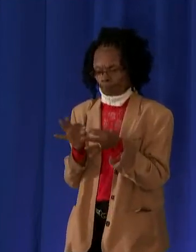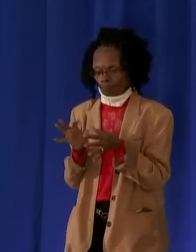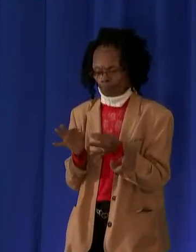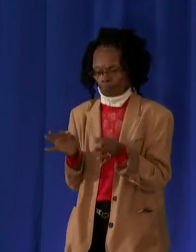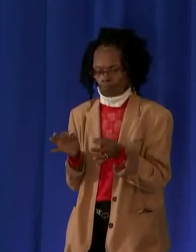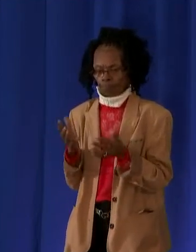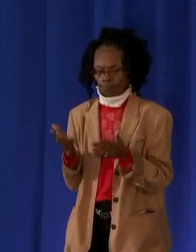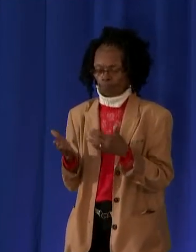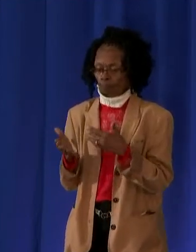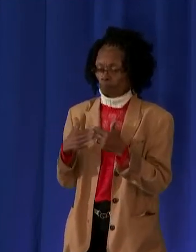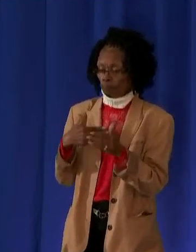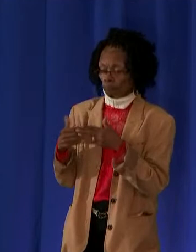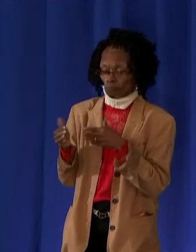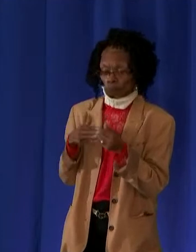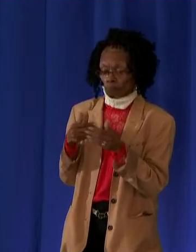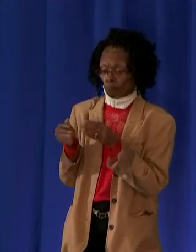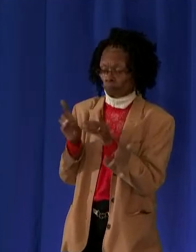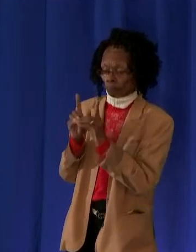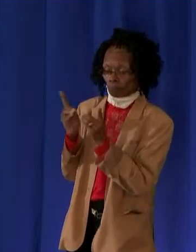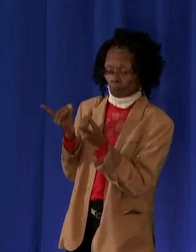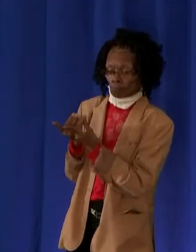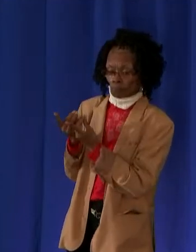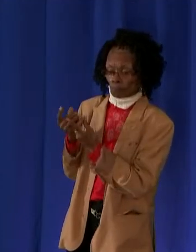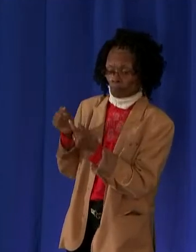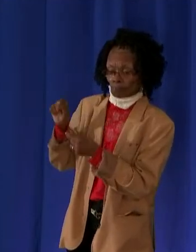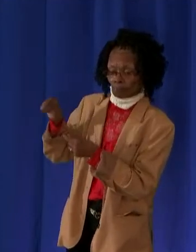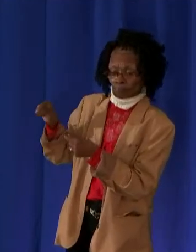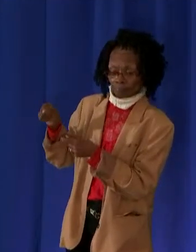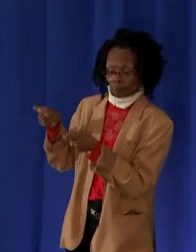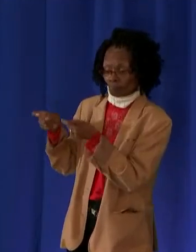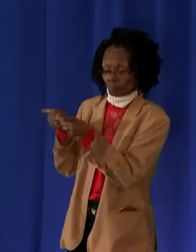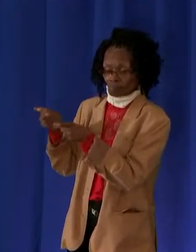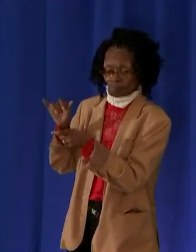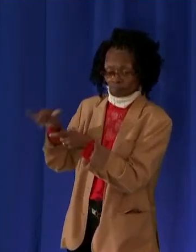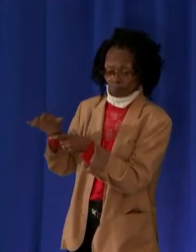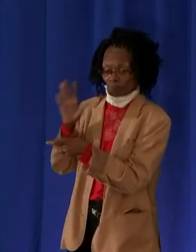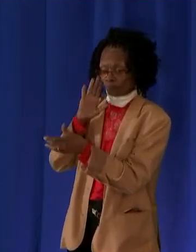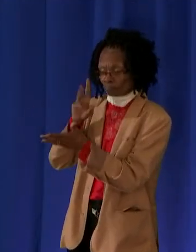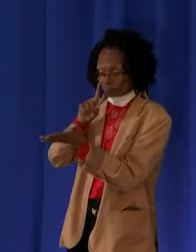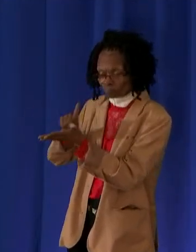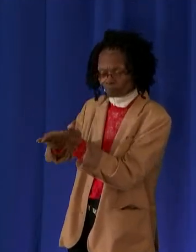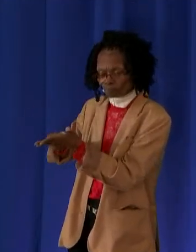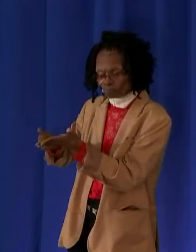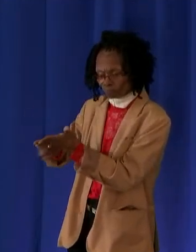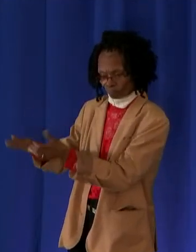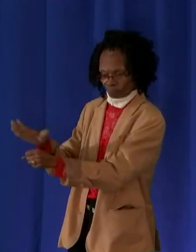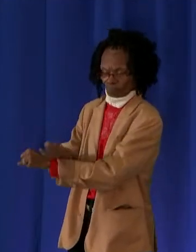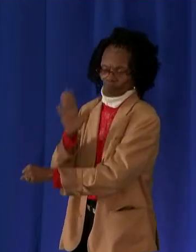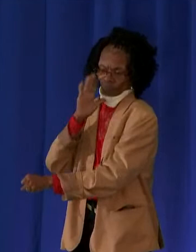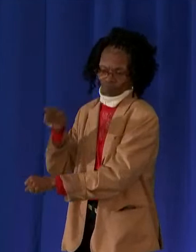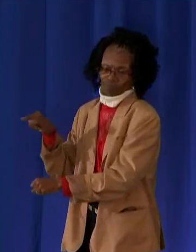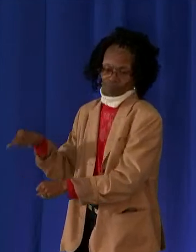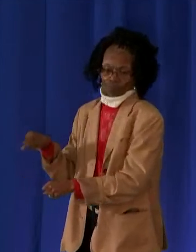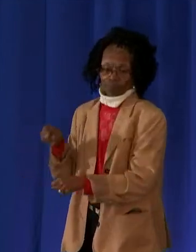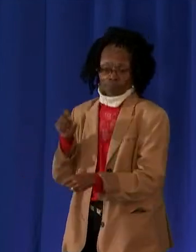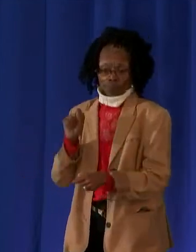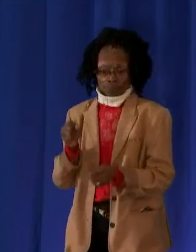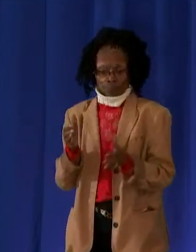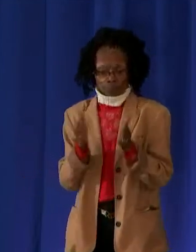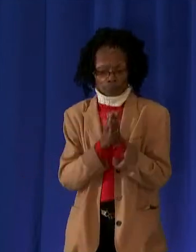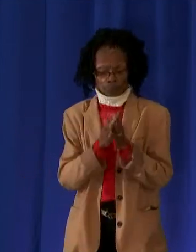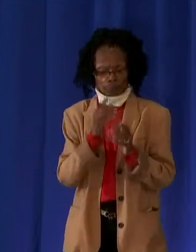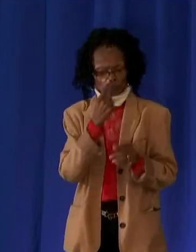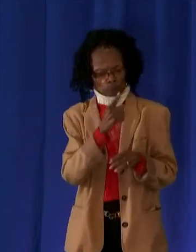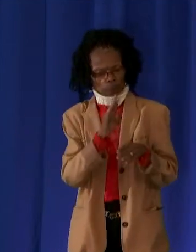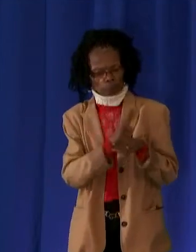know that whatever department there is going to fully investigate it. And then can I ask you about Gambit? Yesterday, one of the